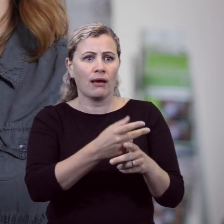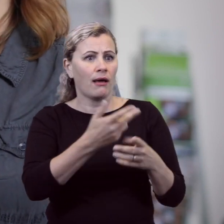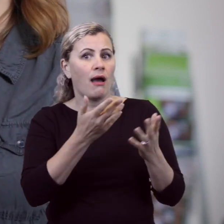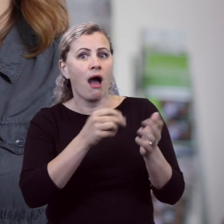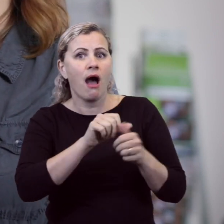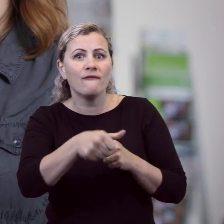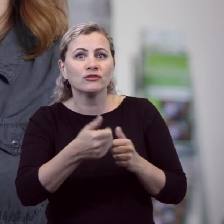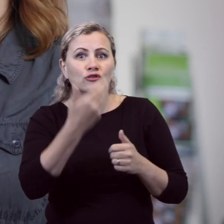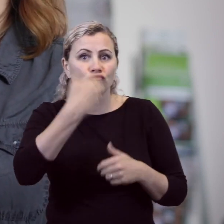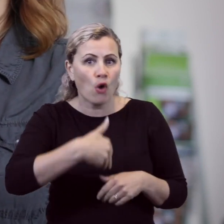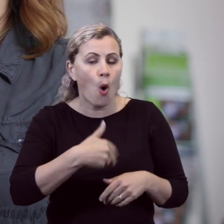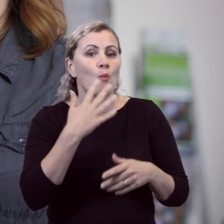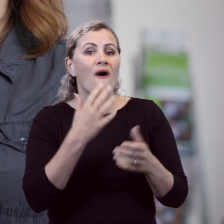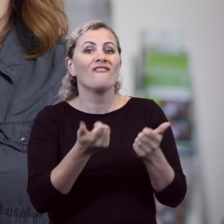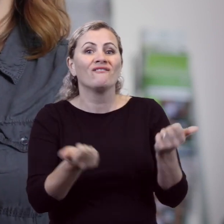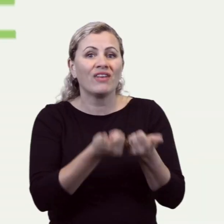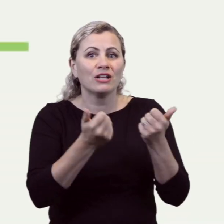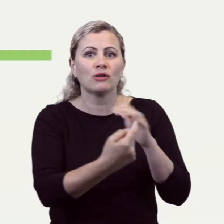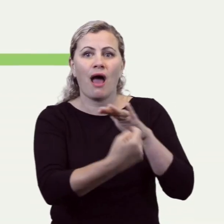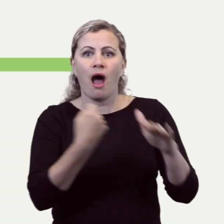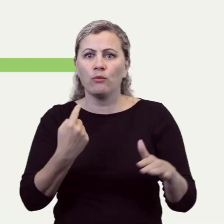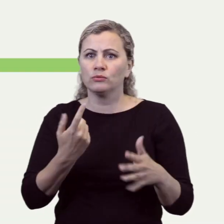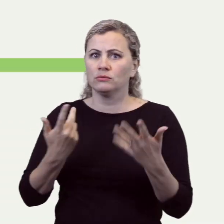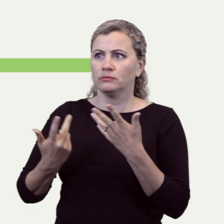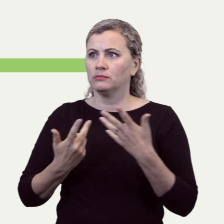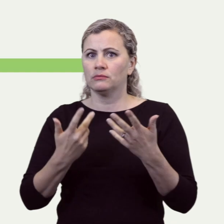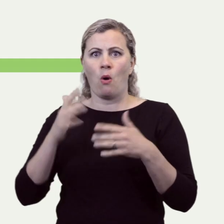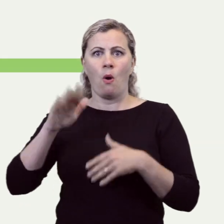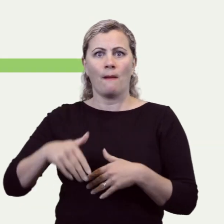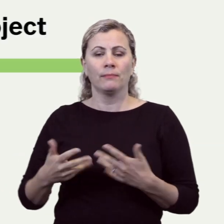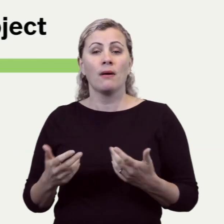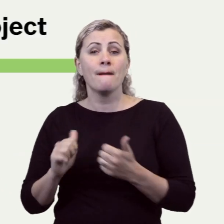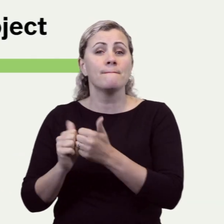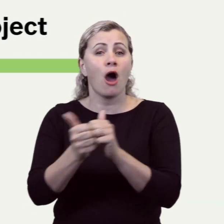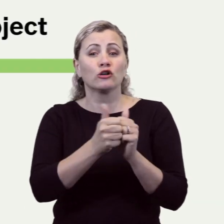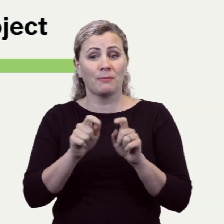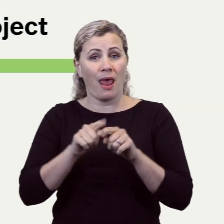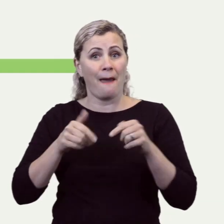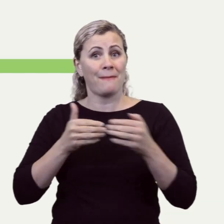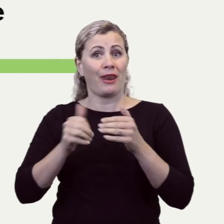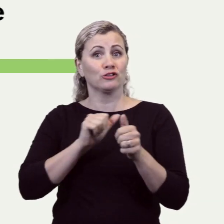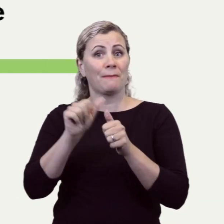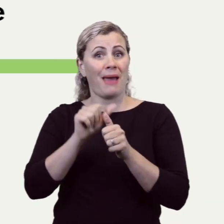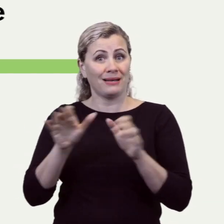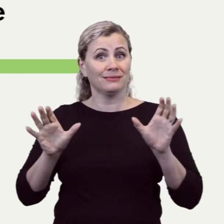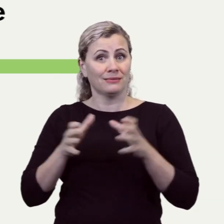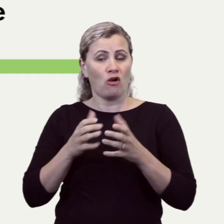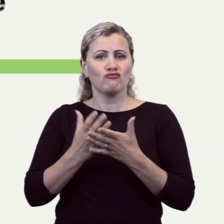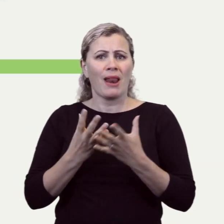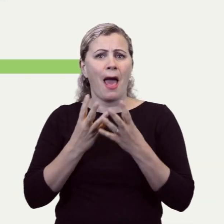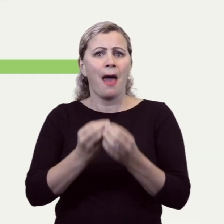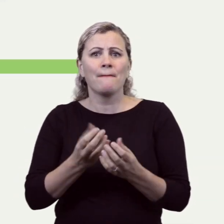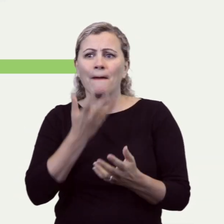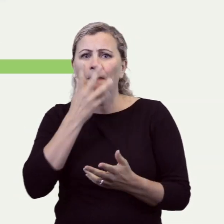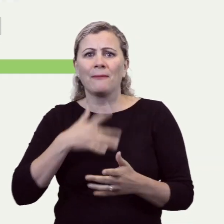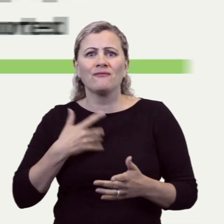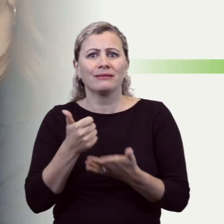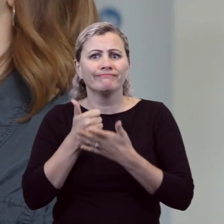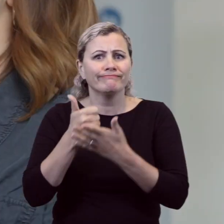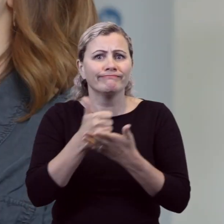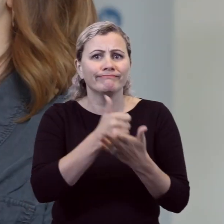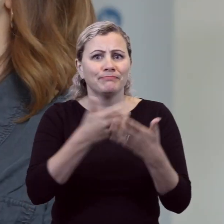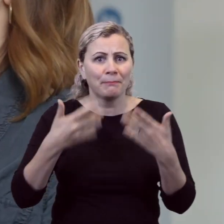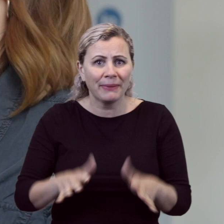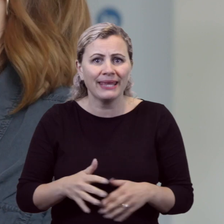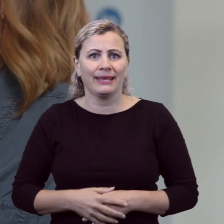home, they often feel abandoned, and so partnerships like the Managing Better project really helps people to feel supported and know